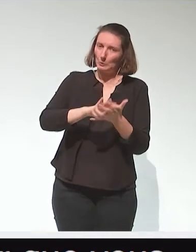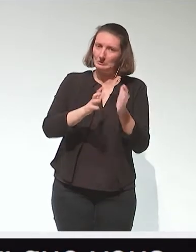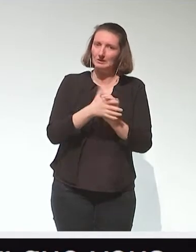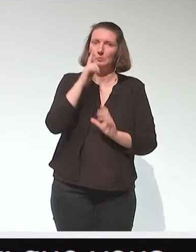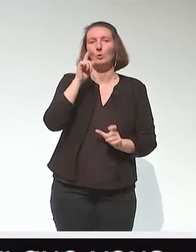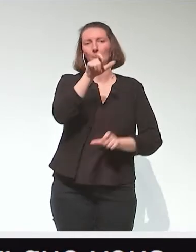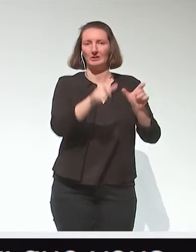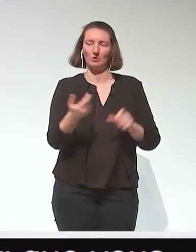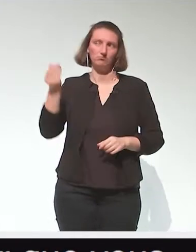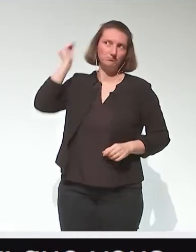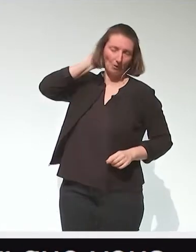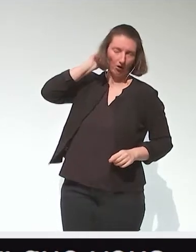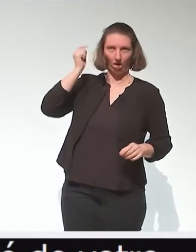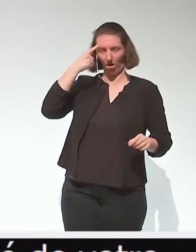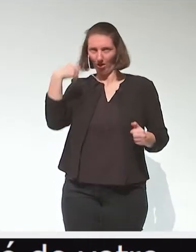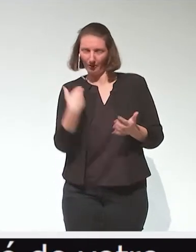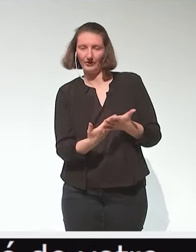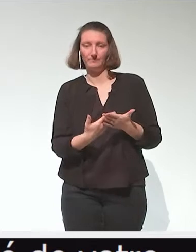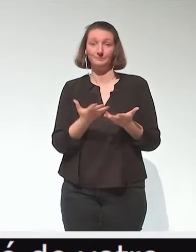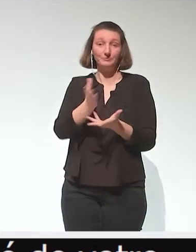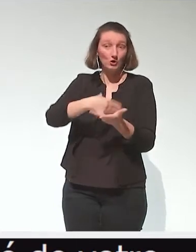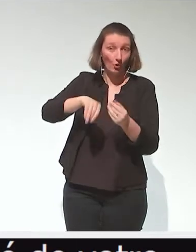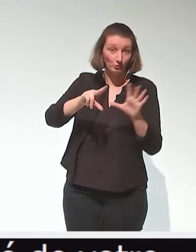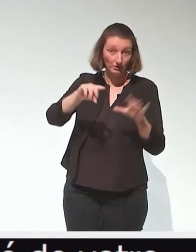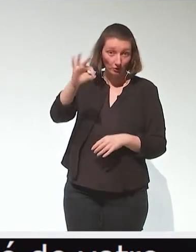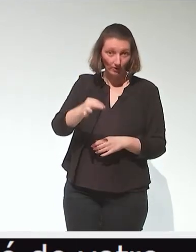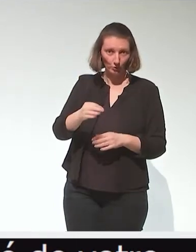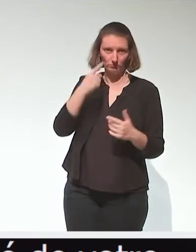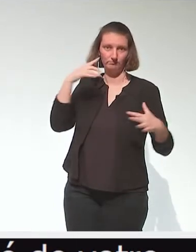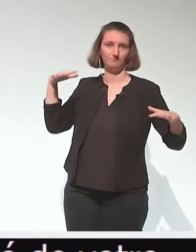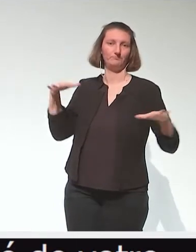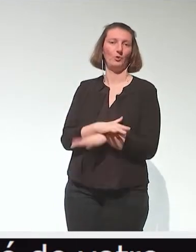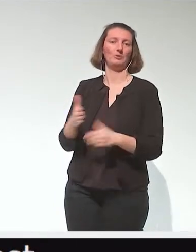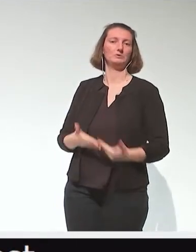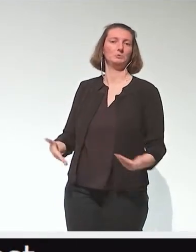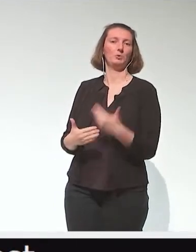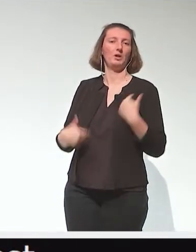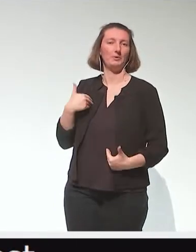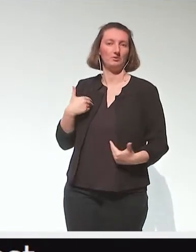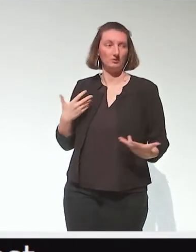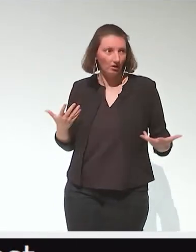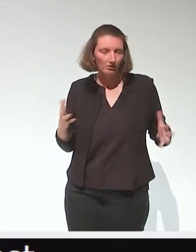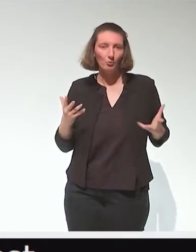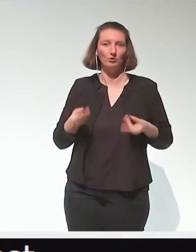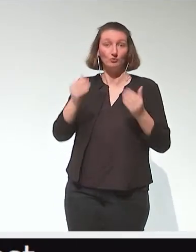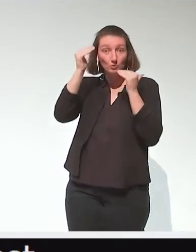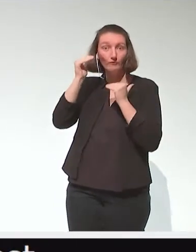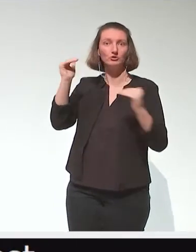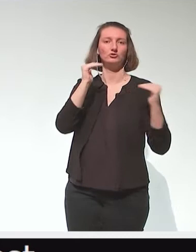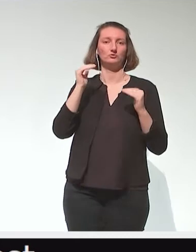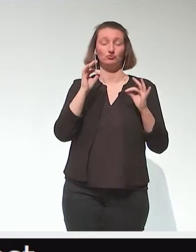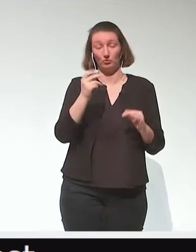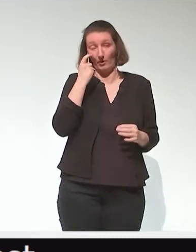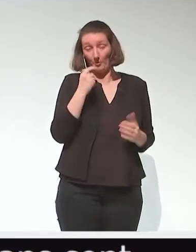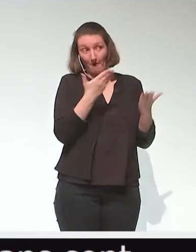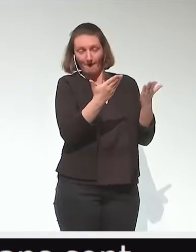prejudice. It's very complicated because we all know that 80% of disabilities are invisible. And